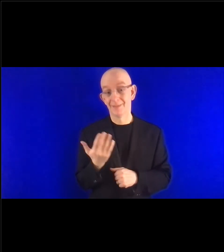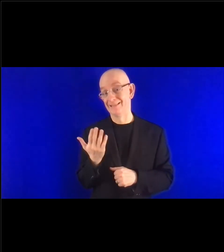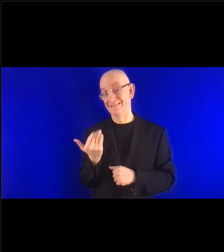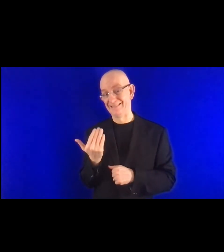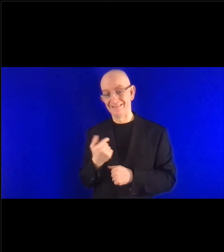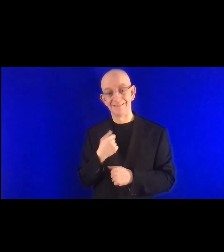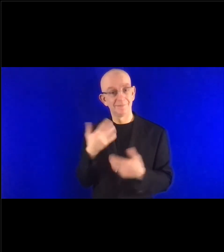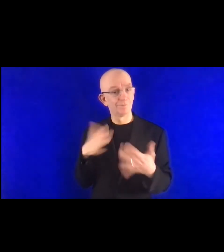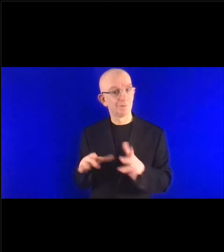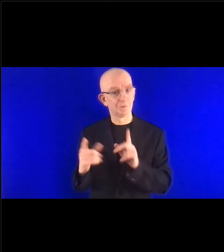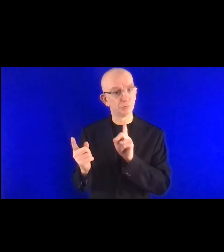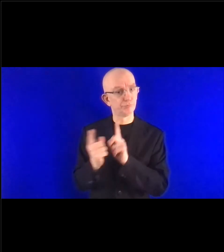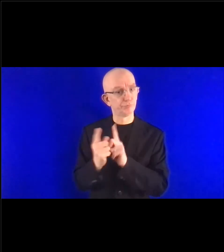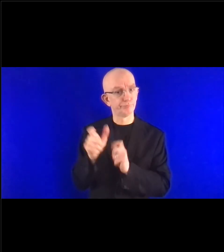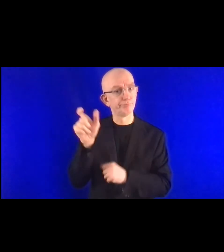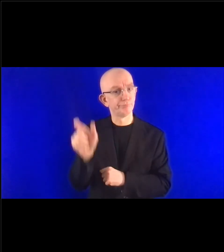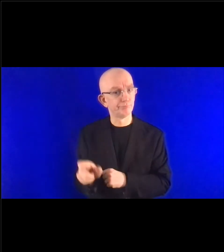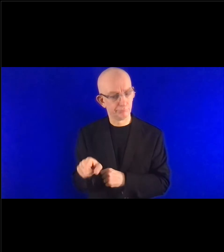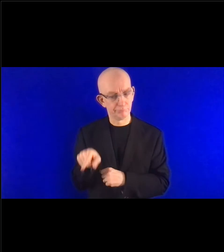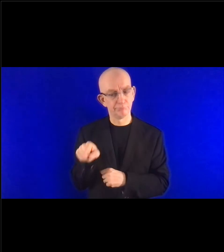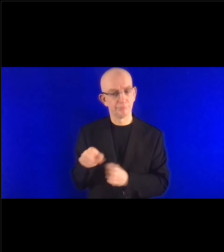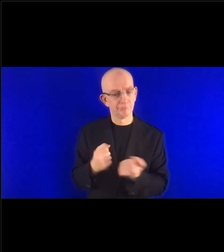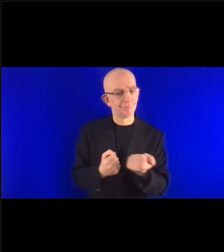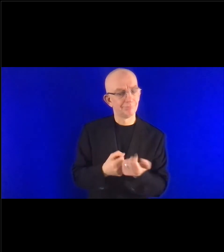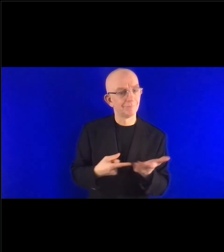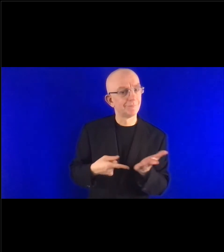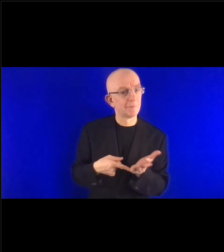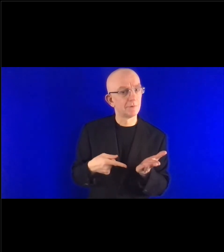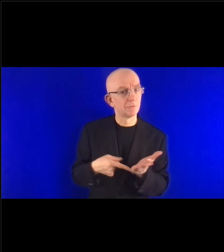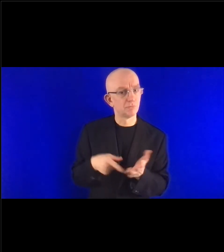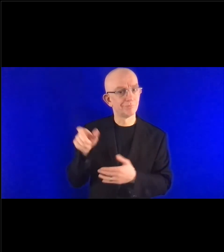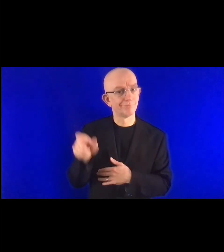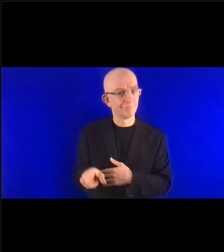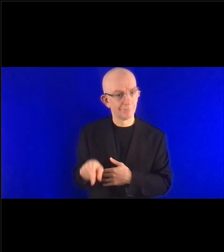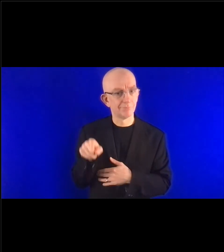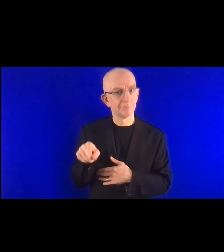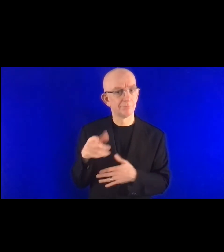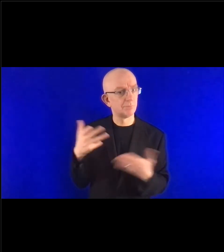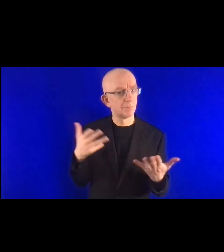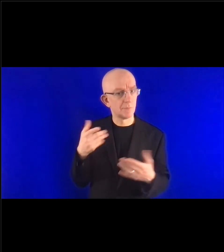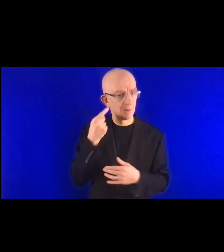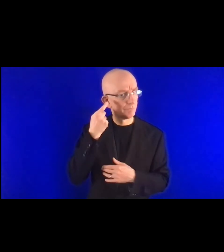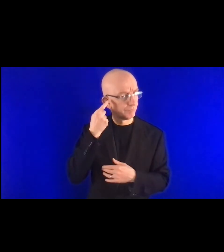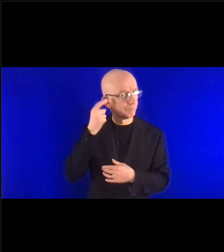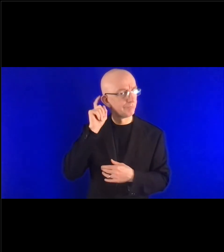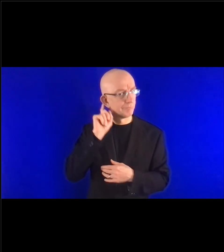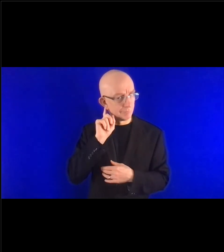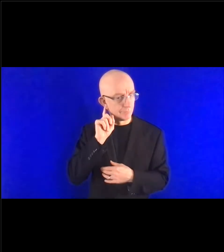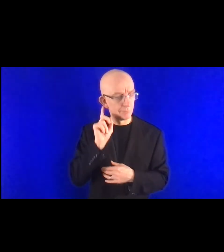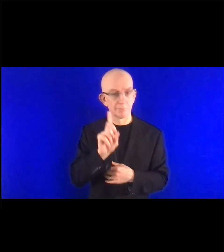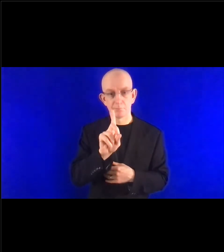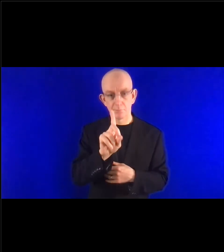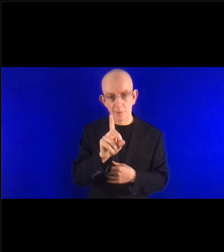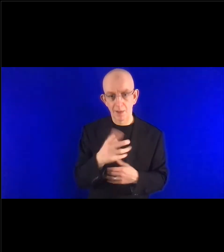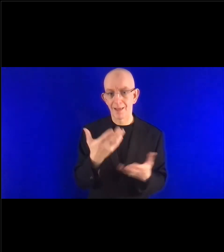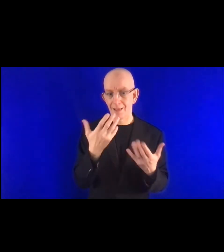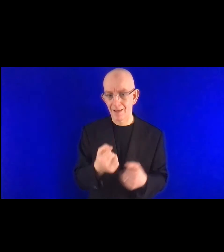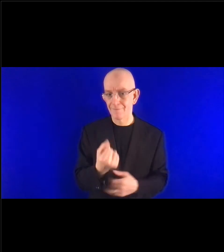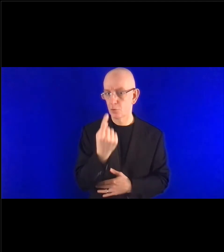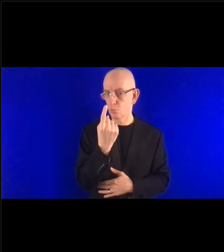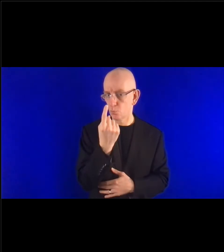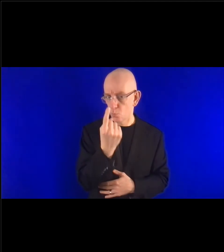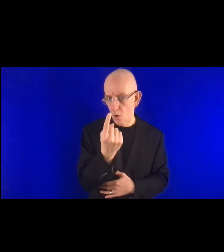one piece in the ear. On inquiring why he used one, he mentioned one